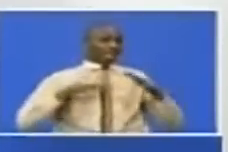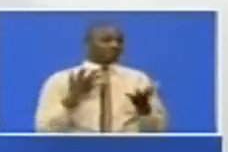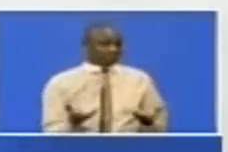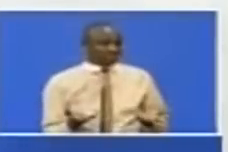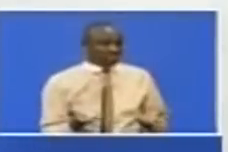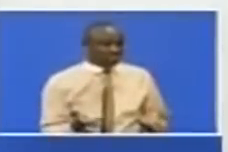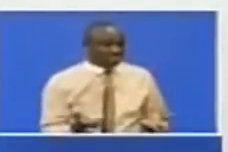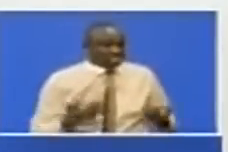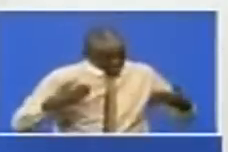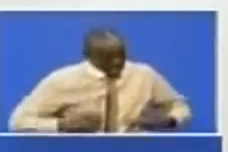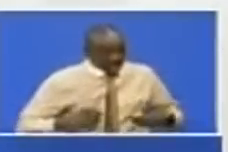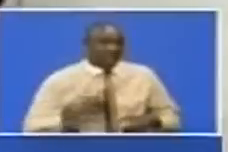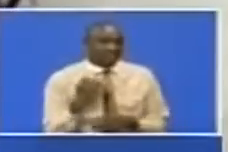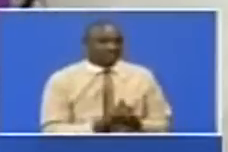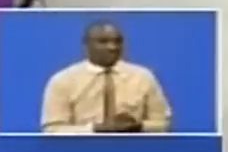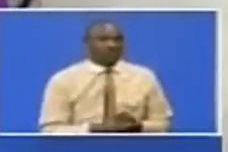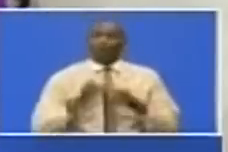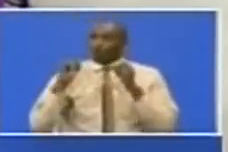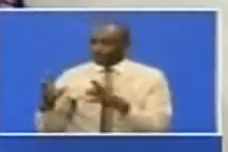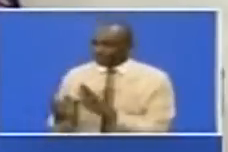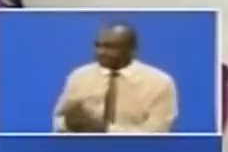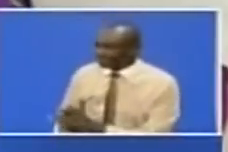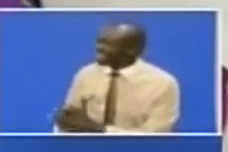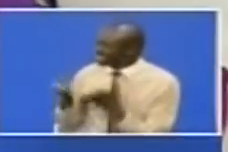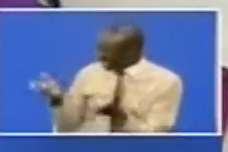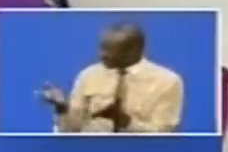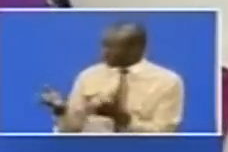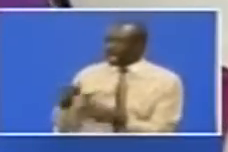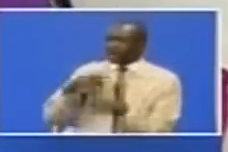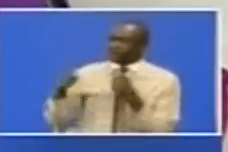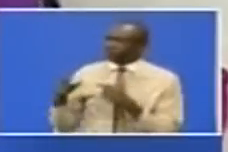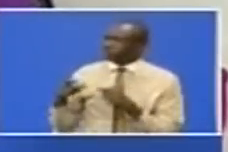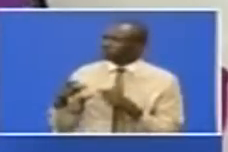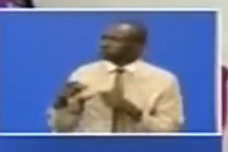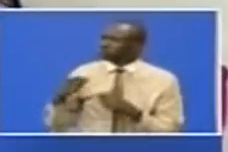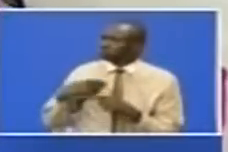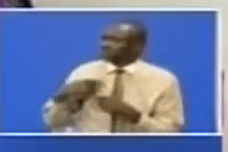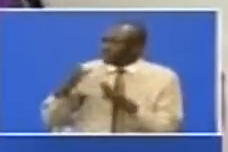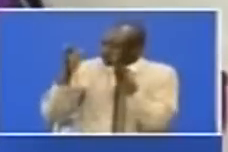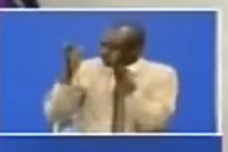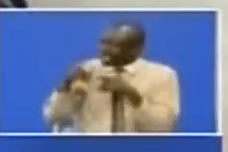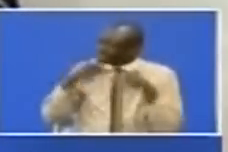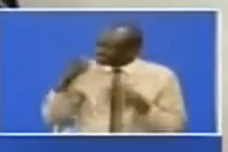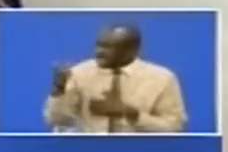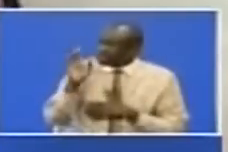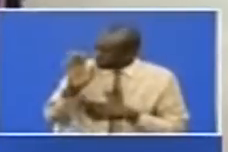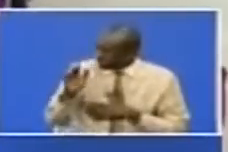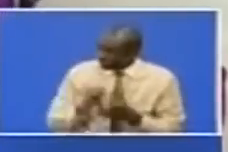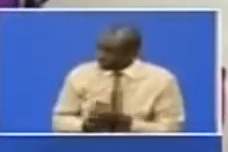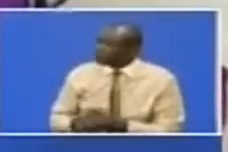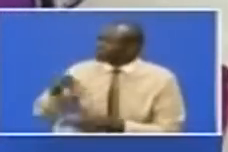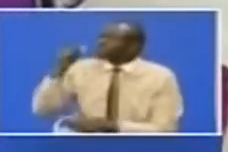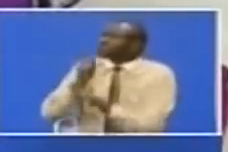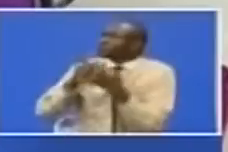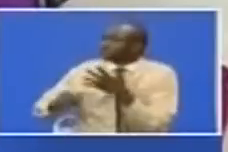Yeah. Can you imagine that? All right, so let's move on to, you know, Reverend Lucy Natasha, the person. Mm-hmm. What is it that you